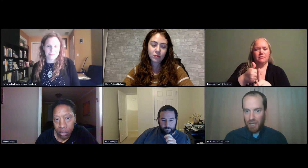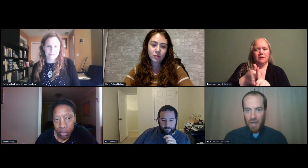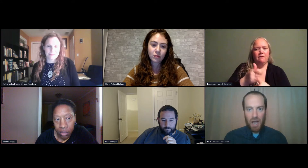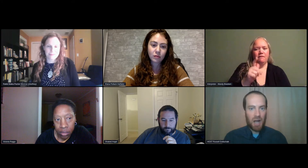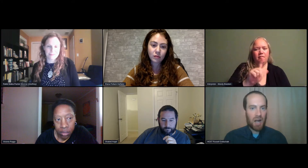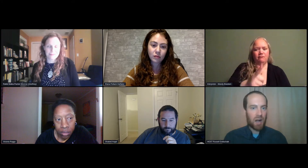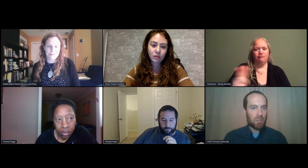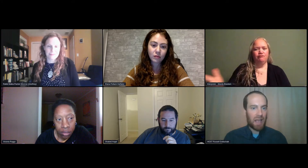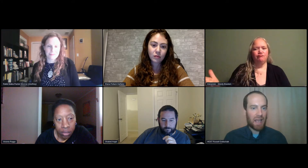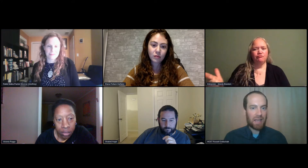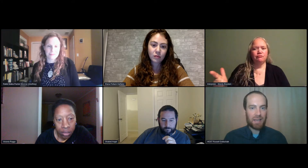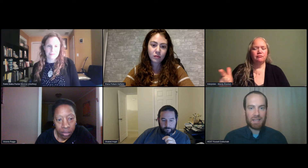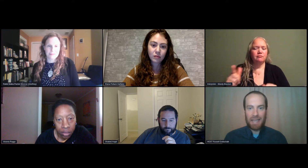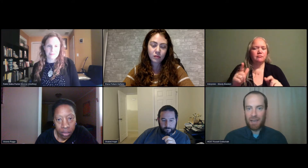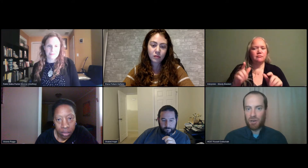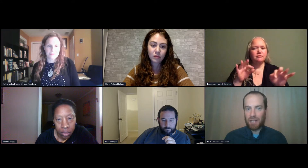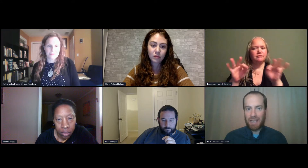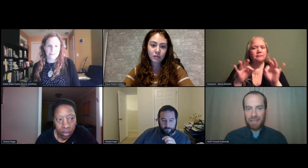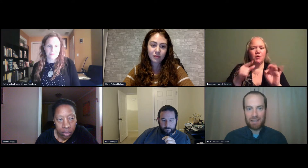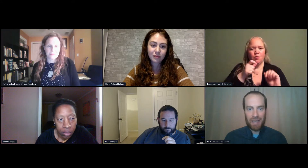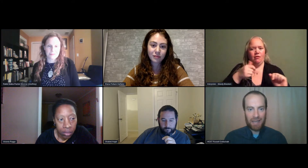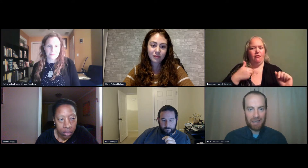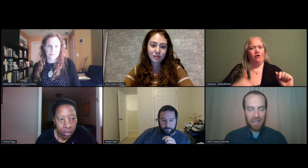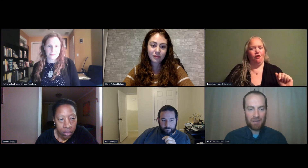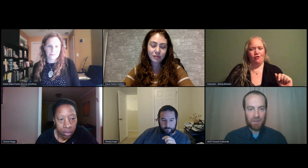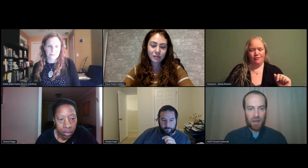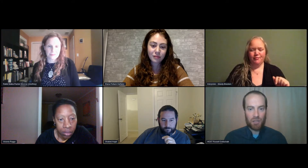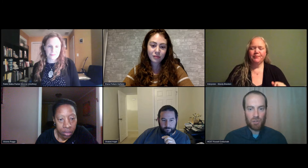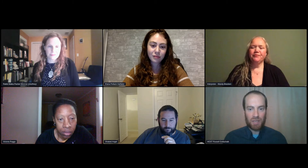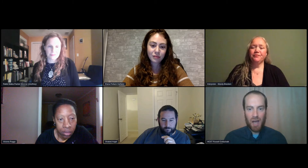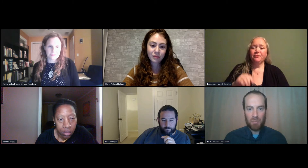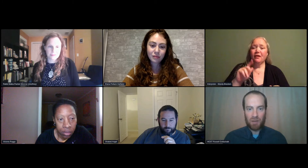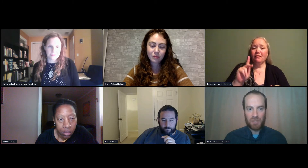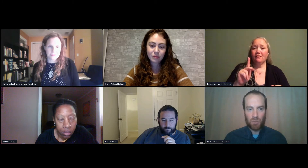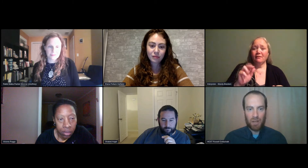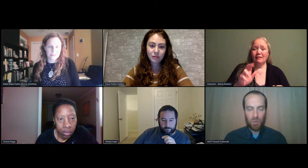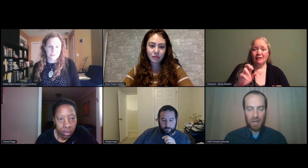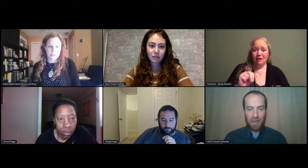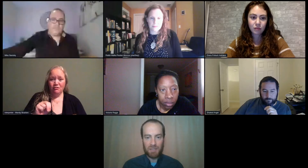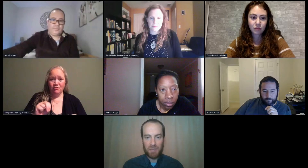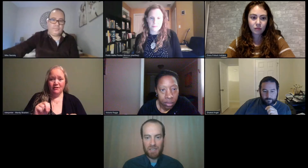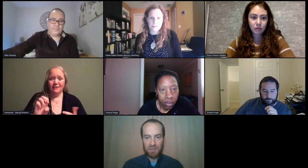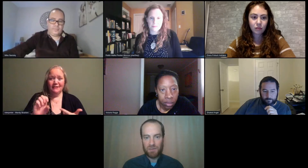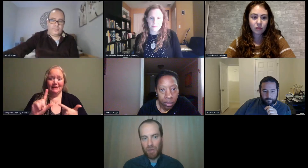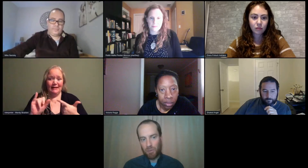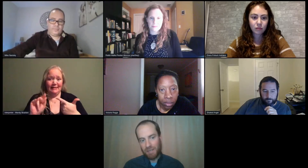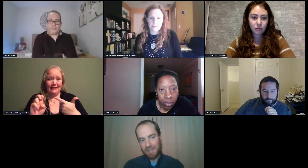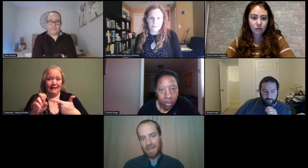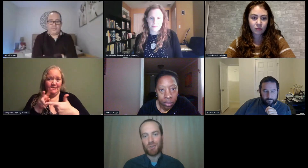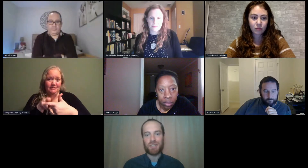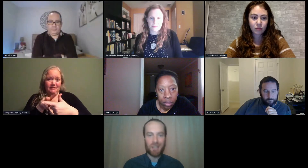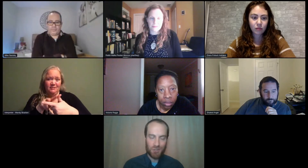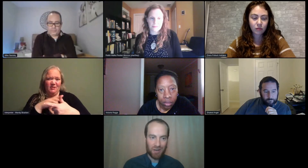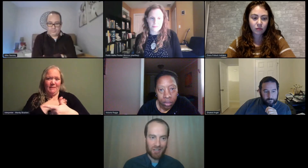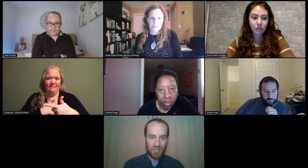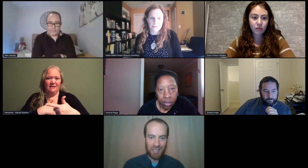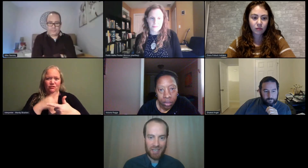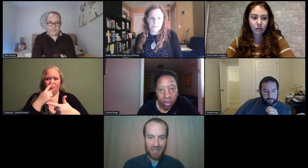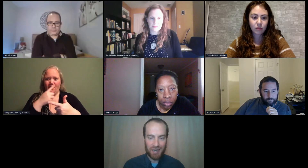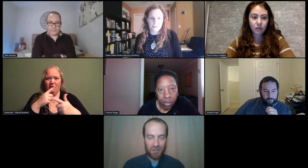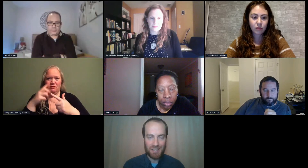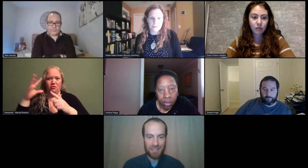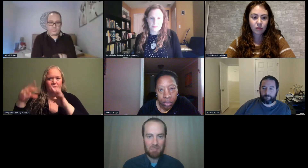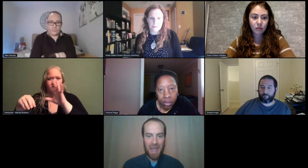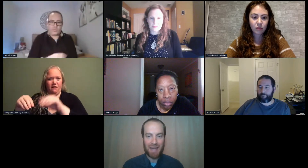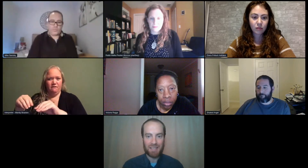And Karen and Elaine, if you can hop off as well, I want to have space for that when Sandra does join us, she can get in here. This is a max of